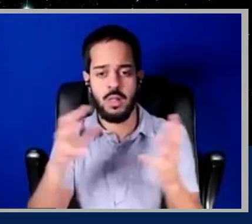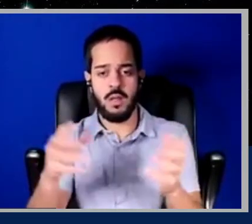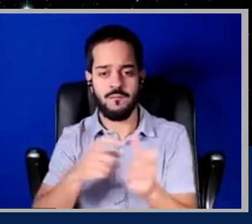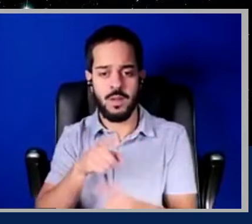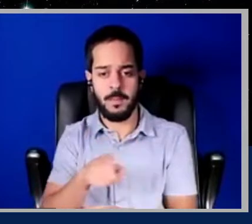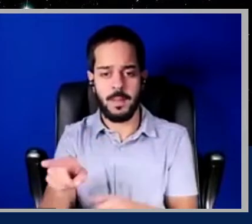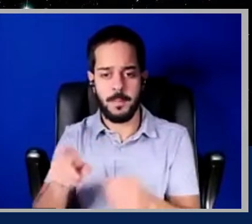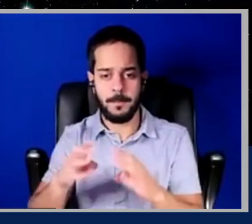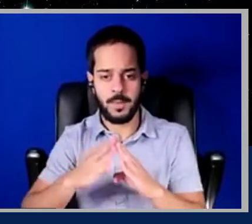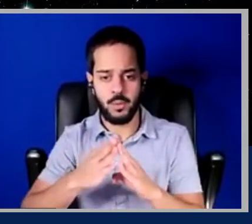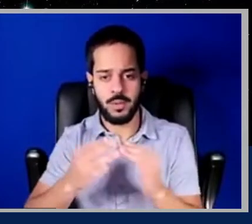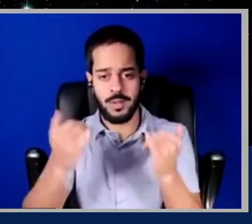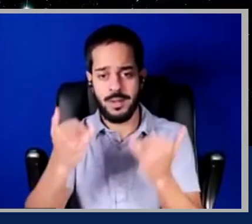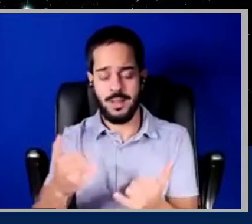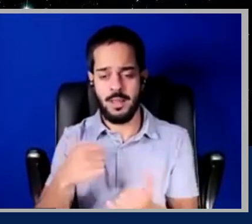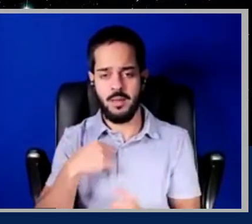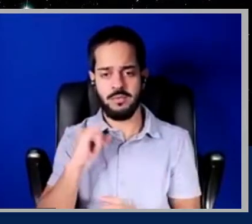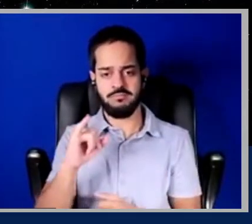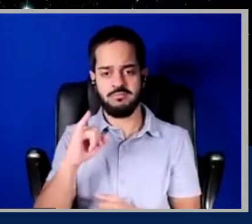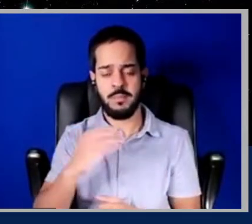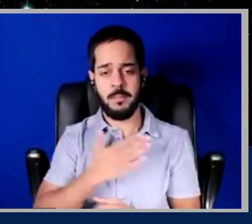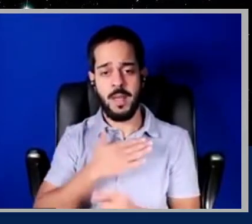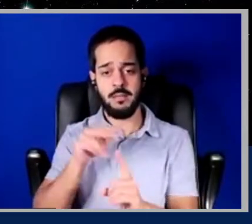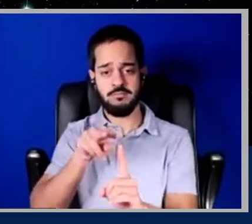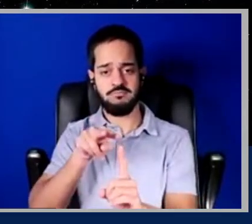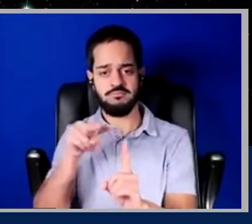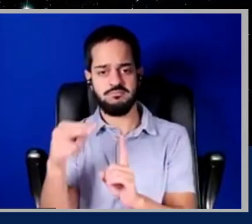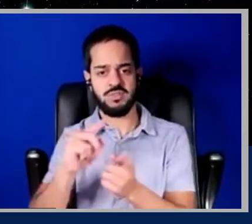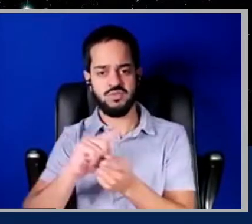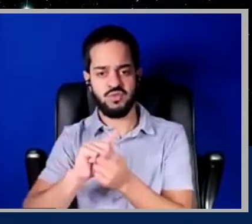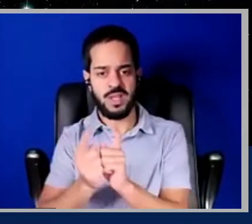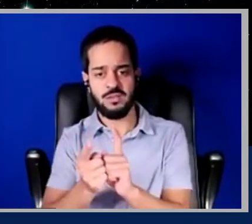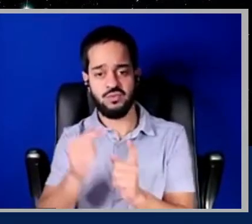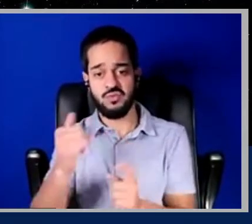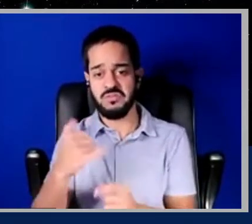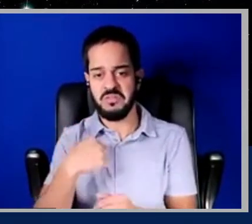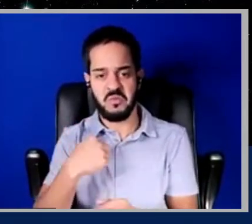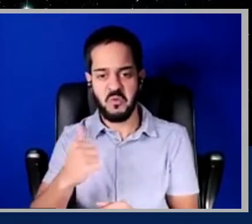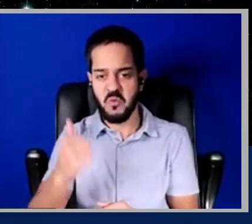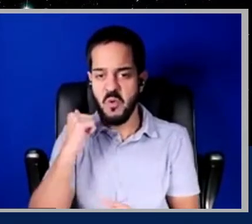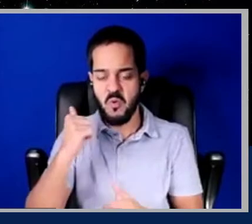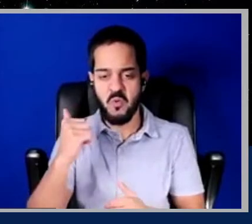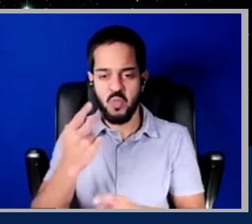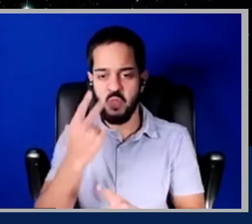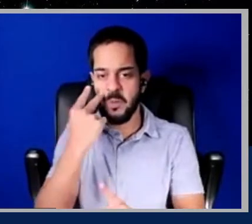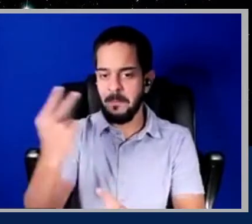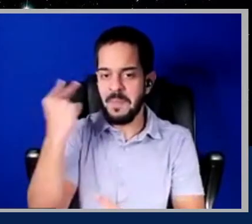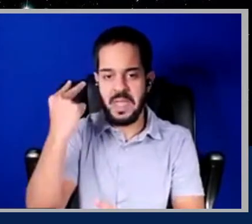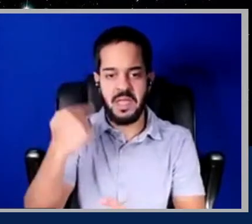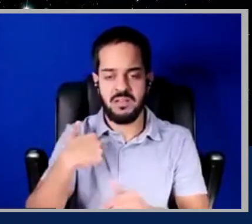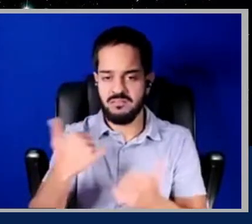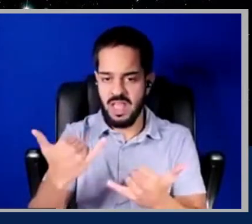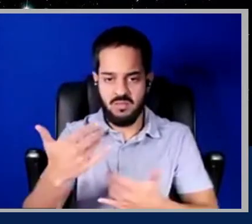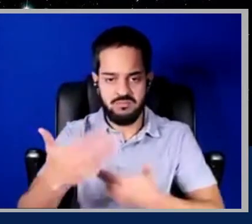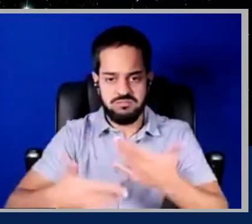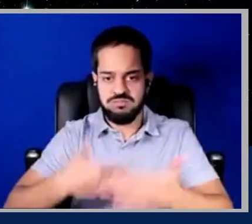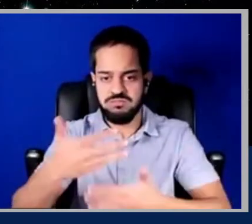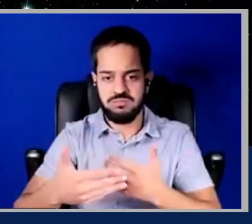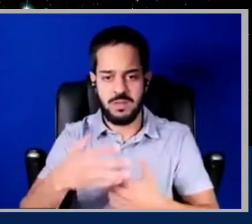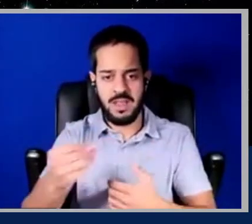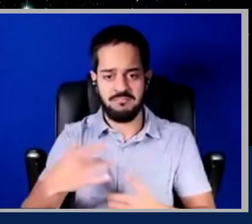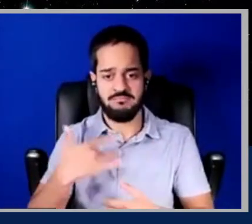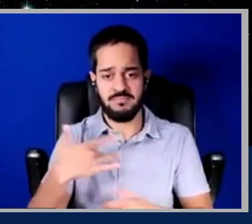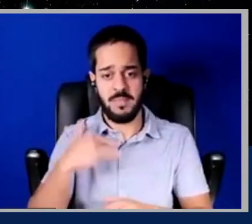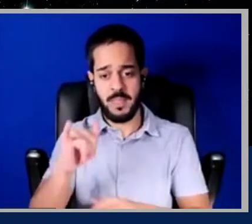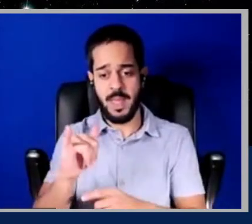and how I think about things now. And I've just never looked back. It was a very important moment to go through that